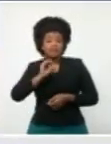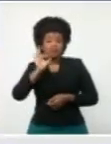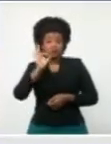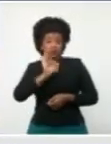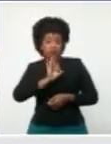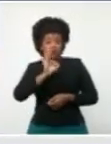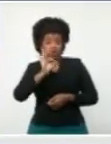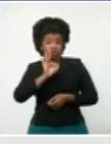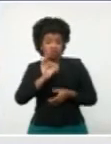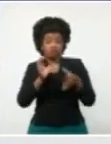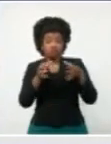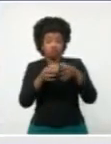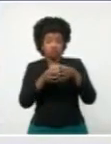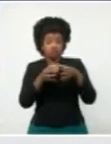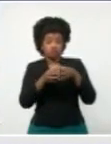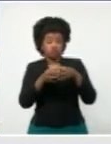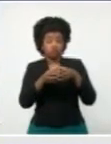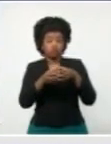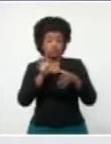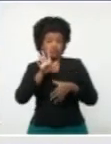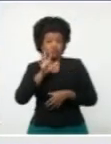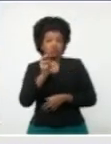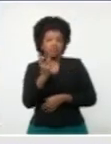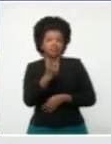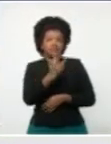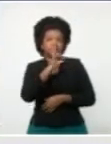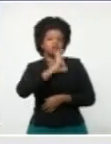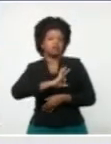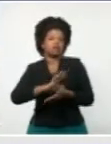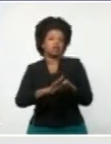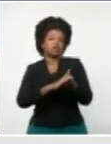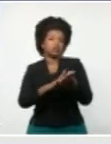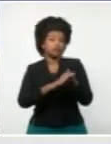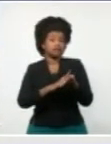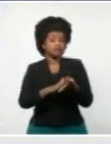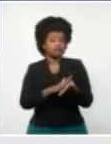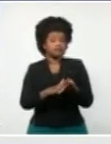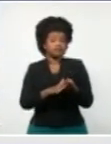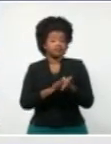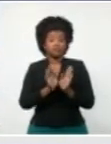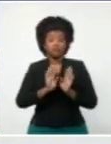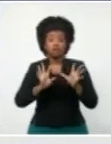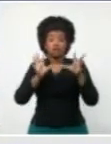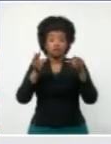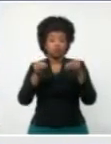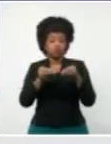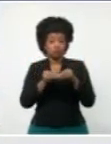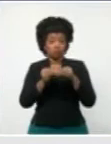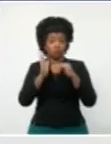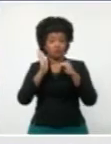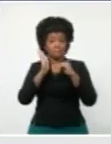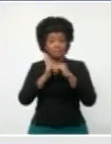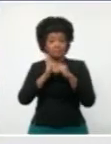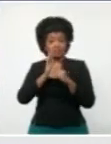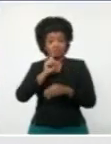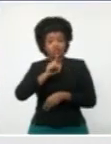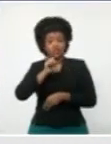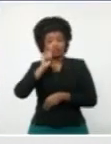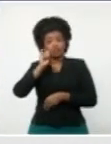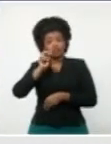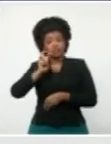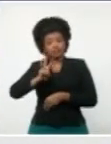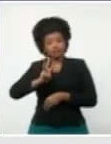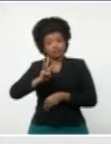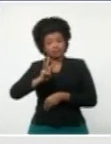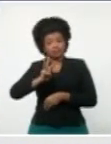1,163 people, which is 52.7% of all confirmed cases. They have shown no symptom at the moment of the